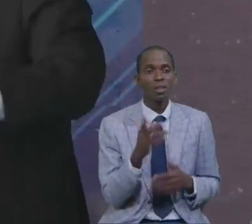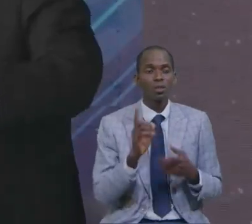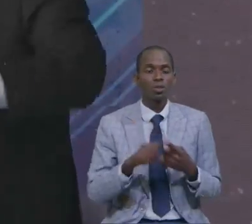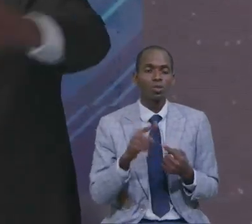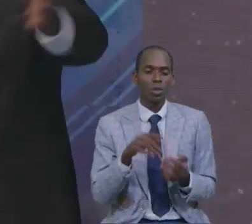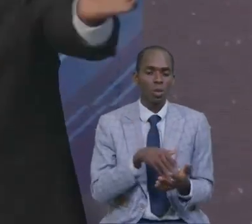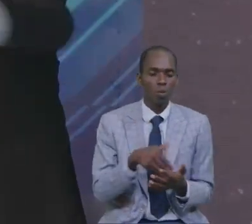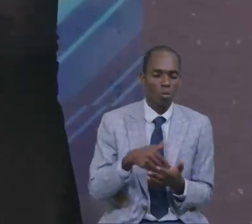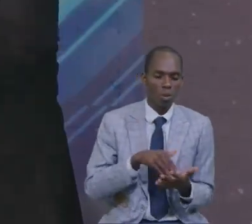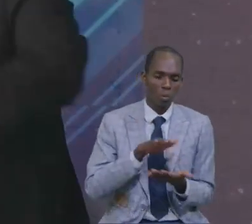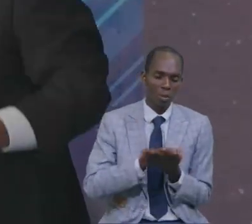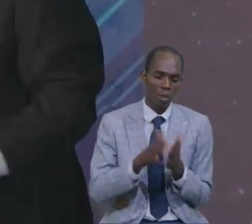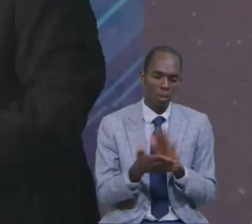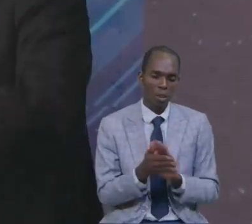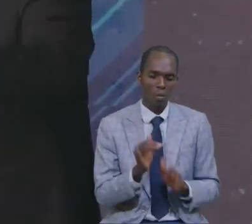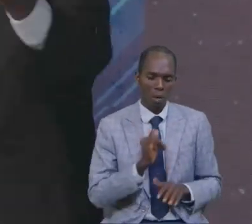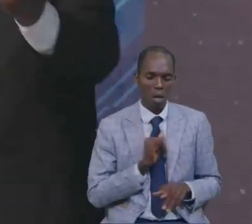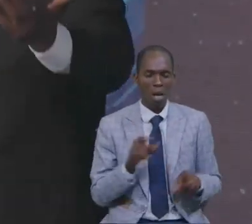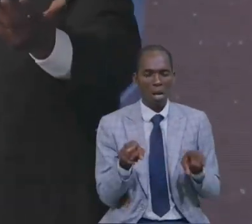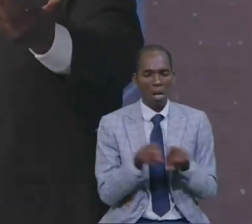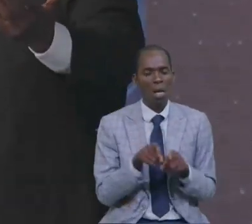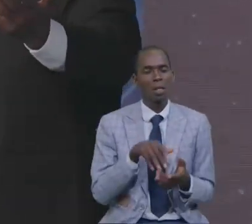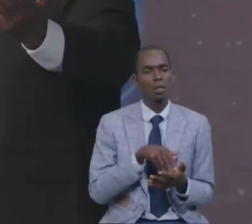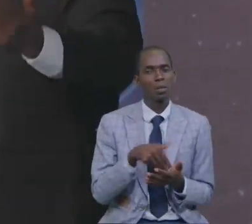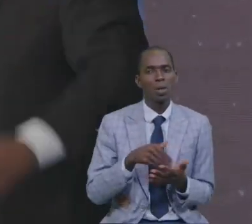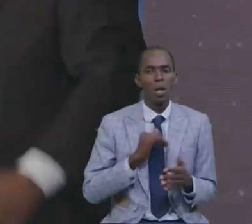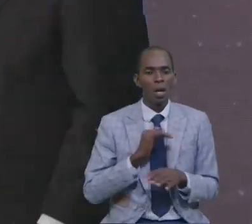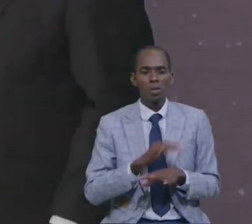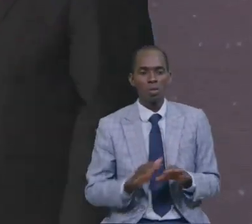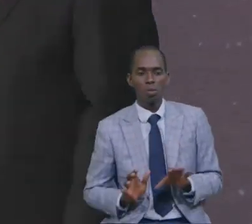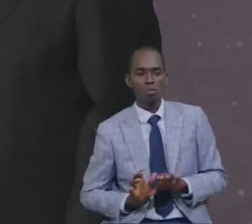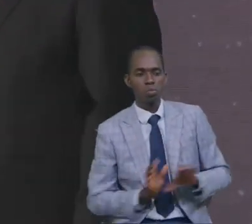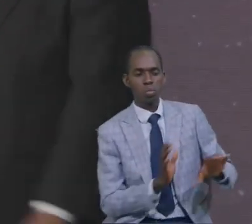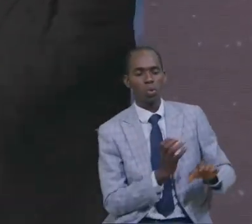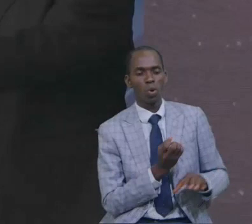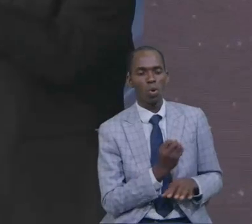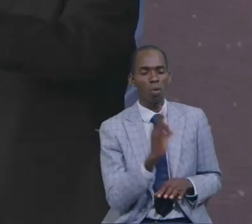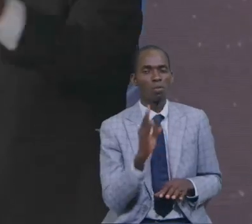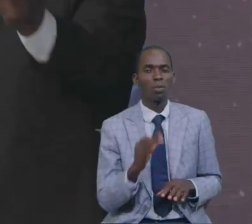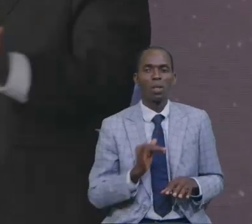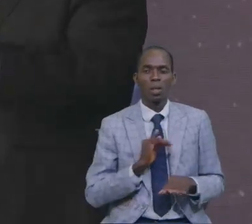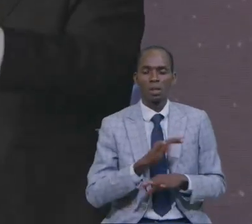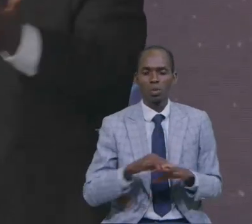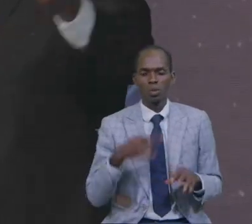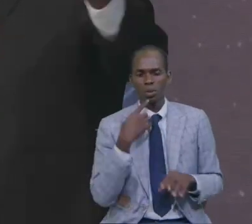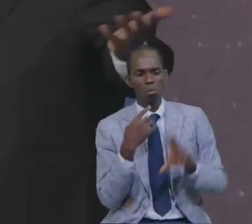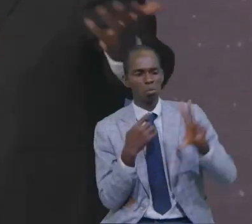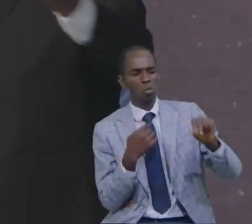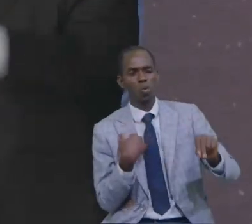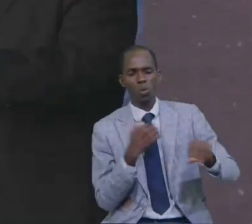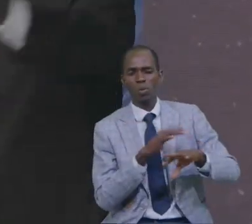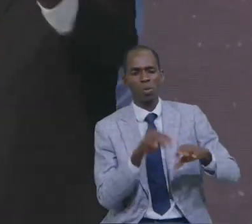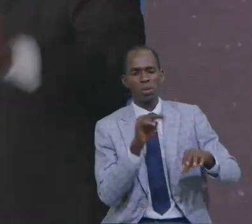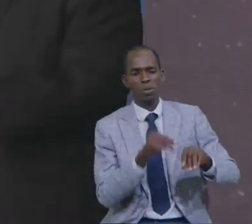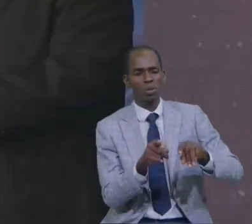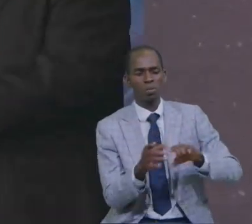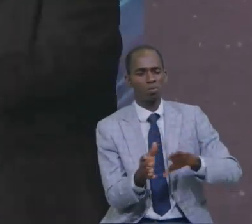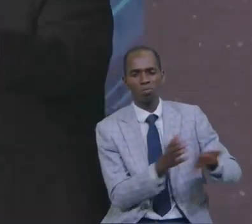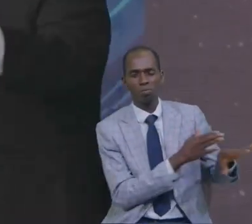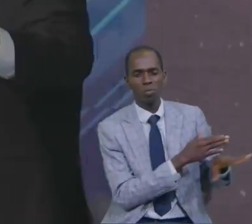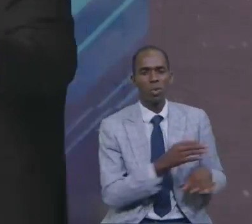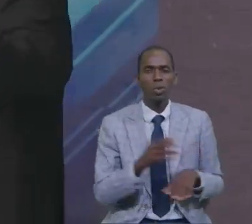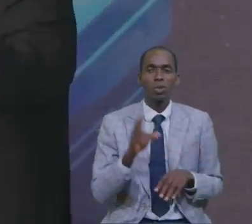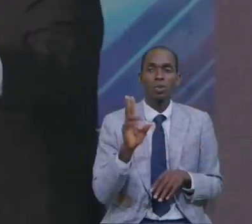we don't need you. We all come that I might gain the weak. I am made all things to all